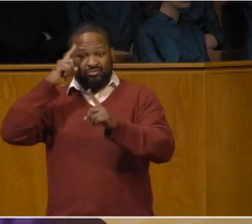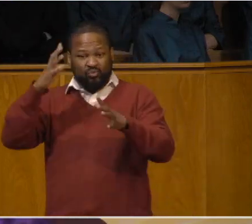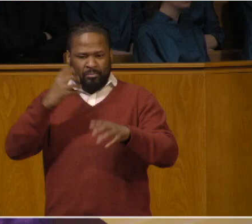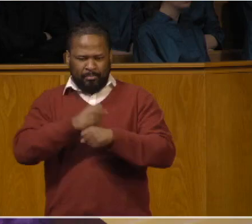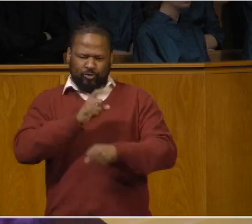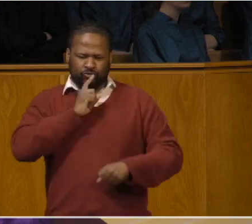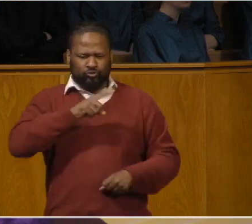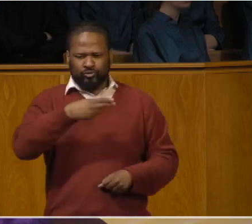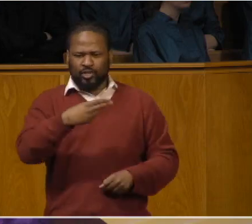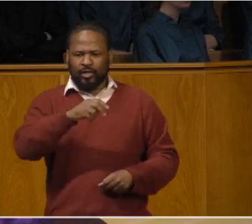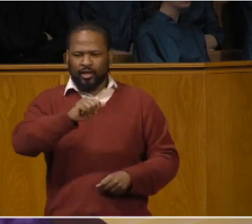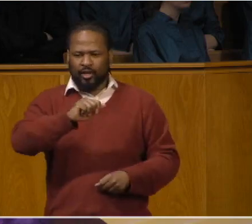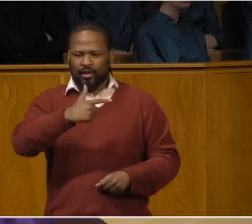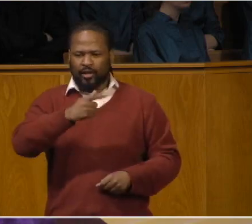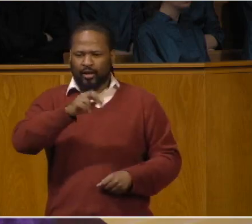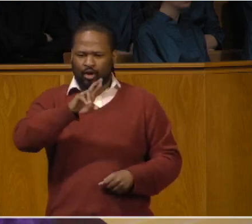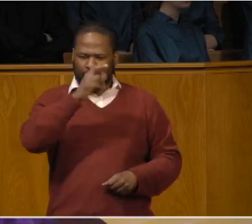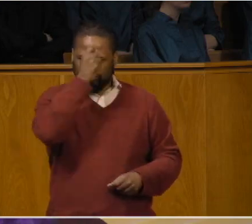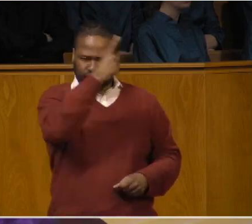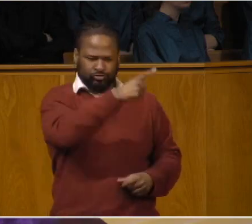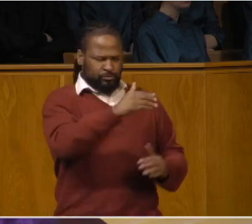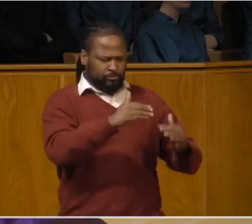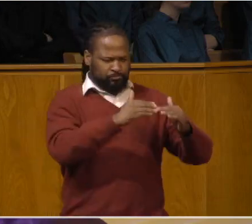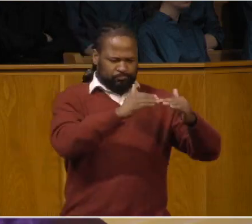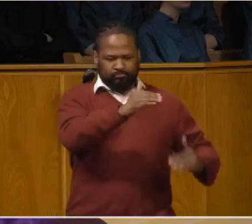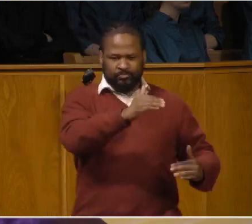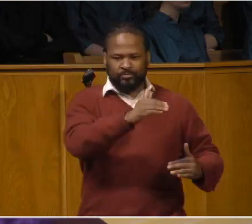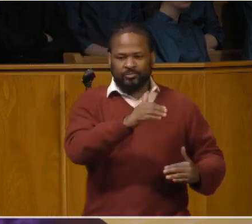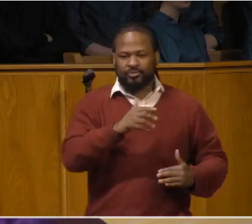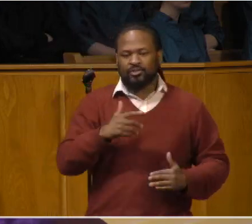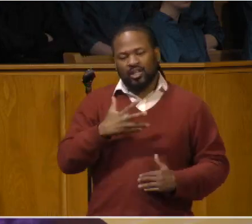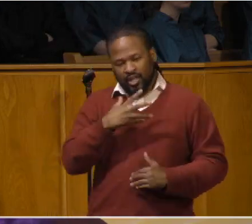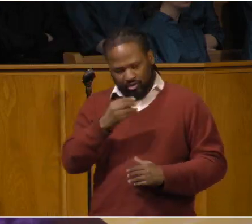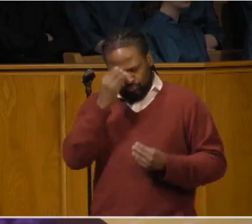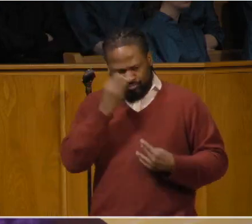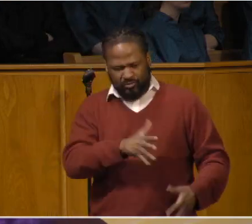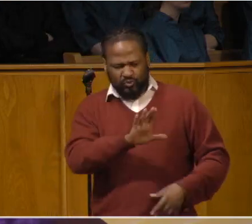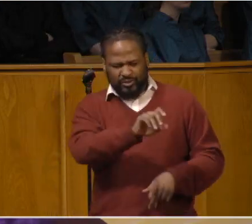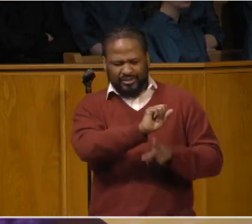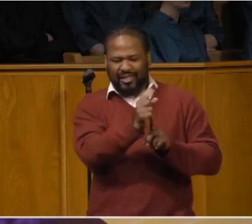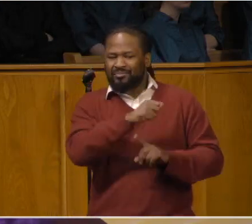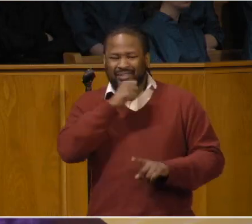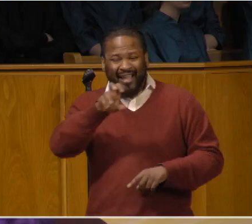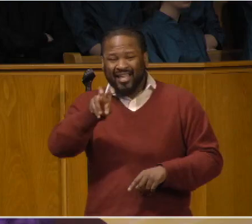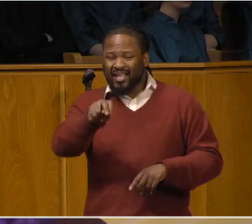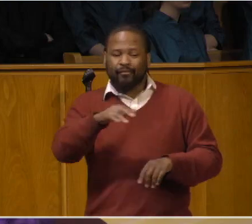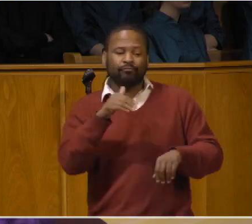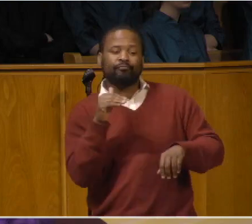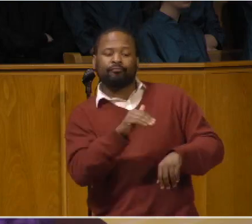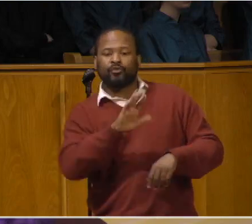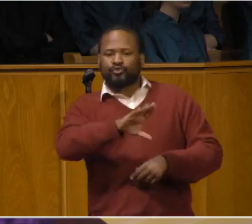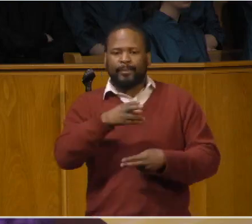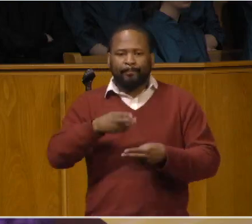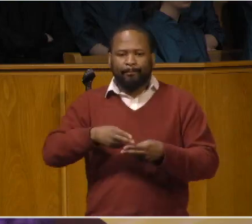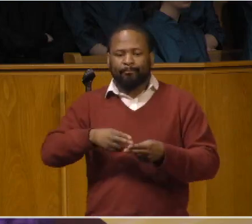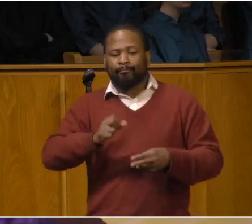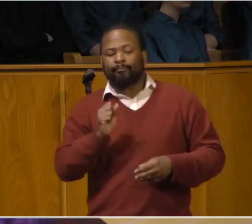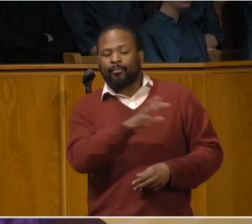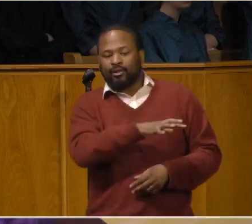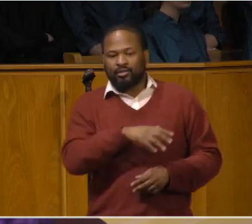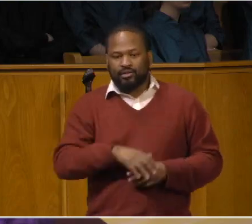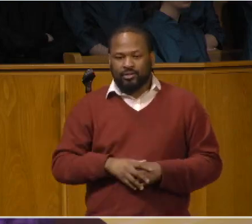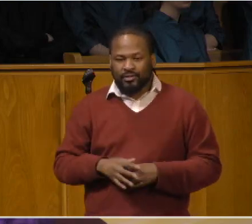wants to remind Abraham of Hagar's status. She doesn't even call her by name. She uses the term